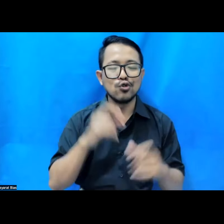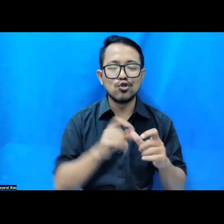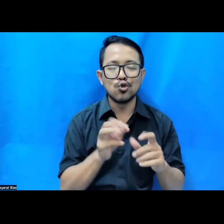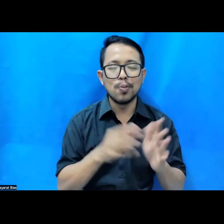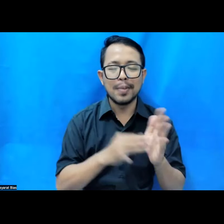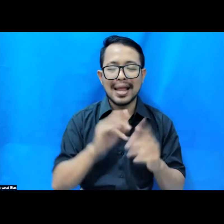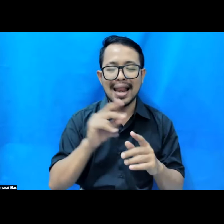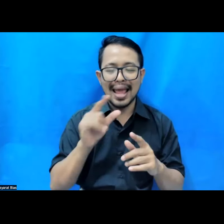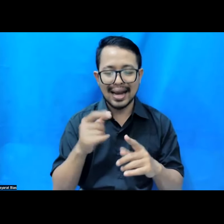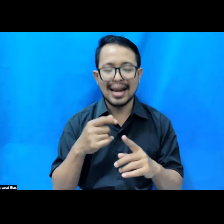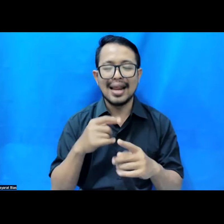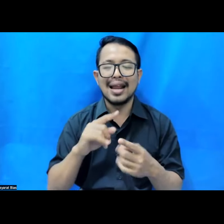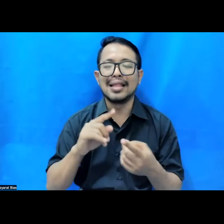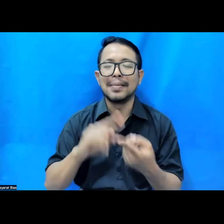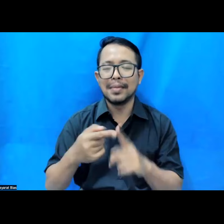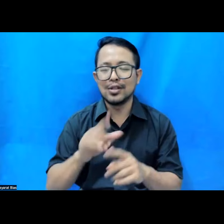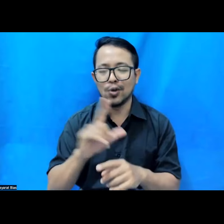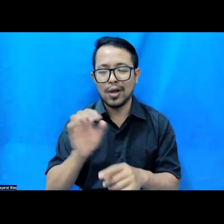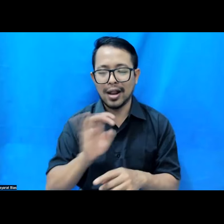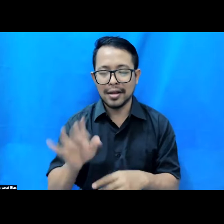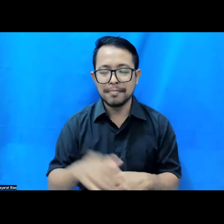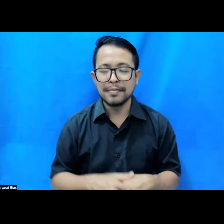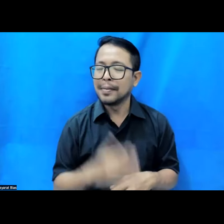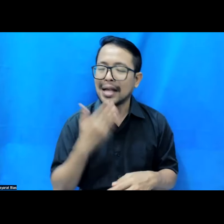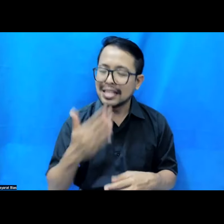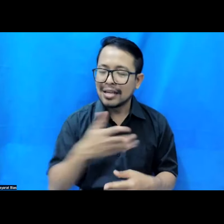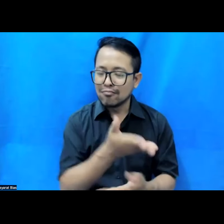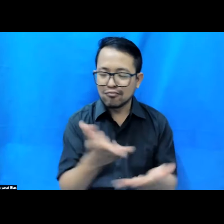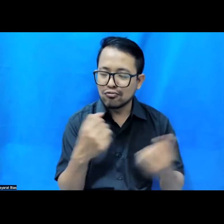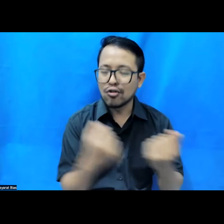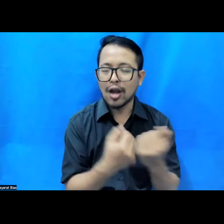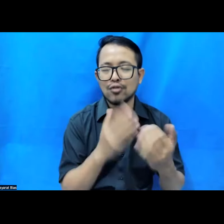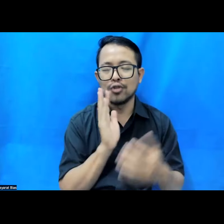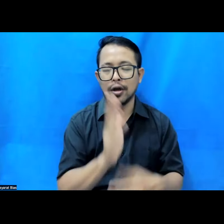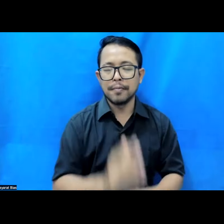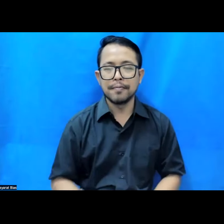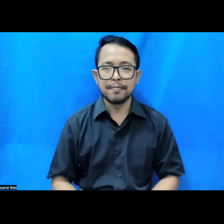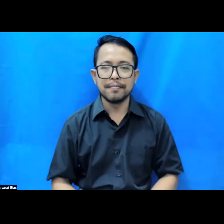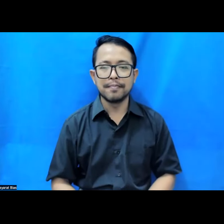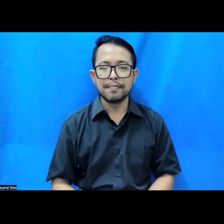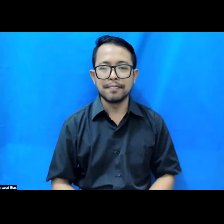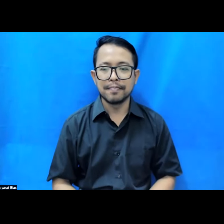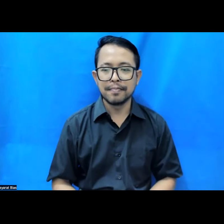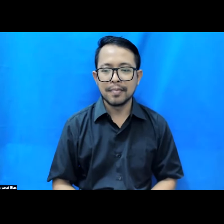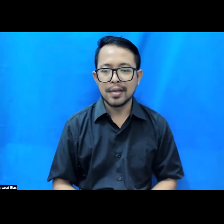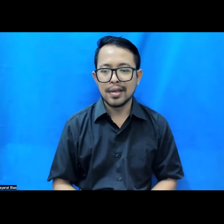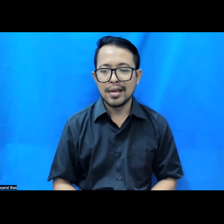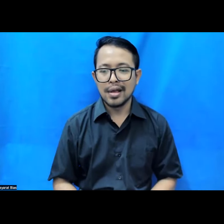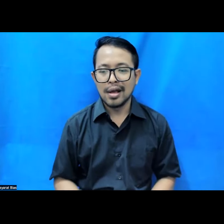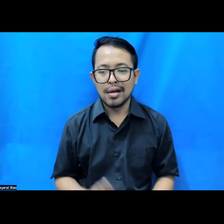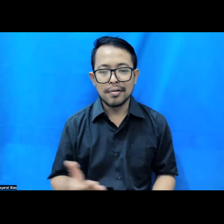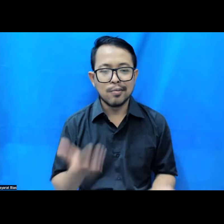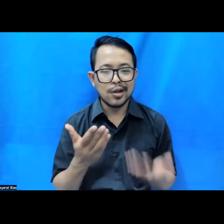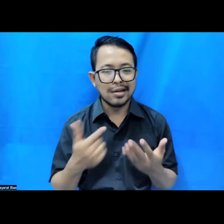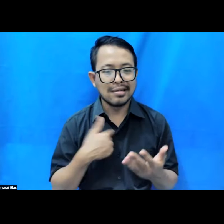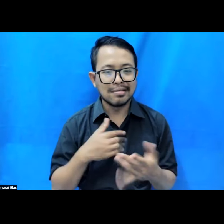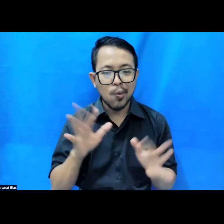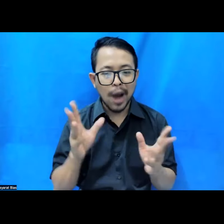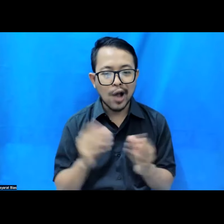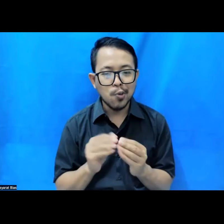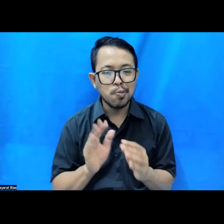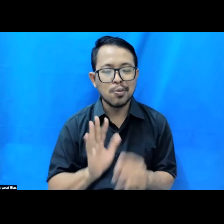Solo, Ibu Sumilir and Mas Yuli. So thank you very much for your support to this project. Now, I will not be